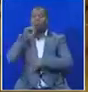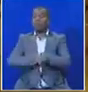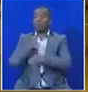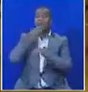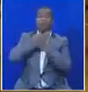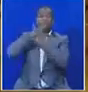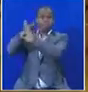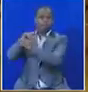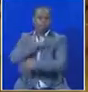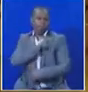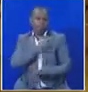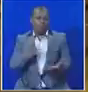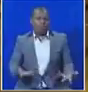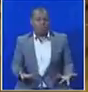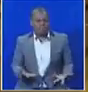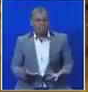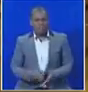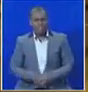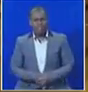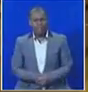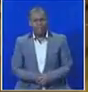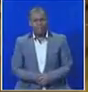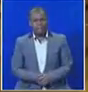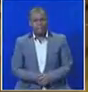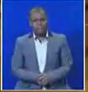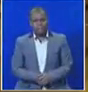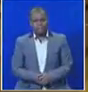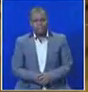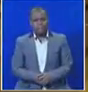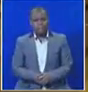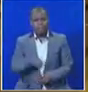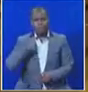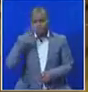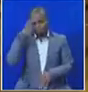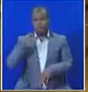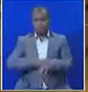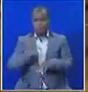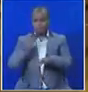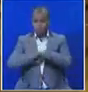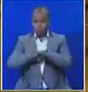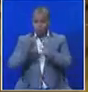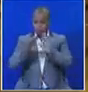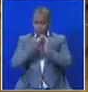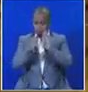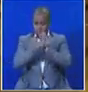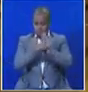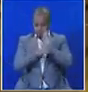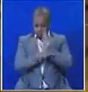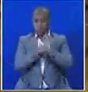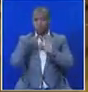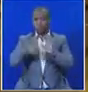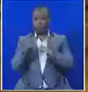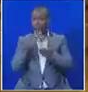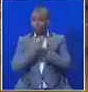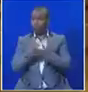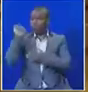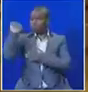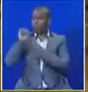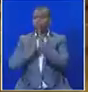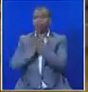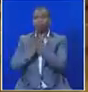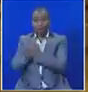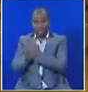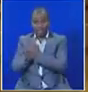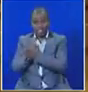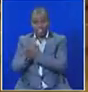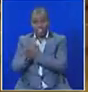we feel from economic exclusion. We need an immigration policy that recognizes that the rights of refugees and asylum seekers are